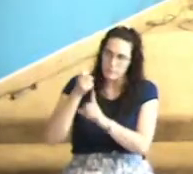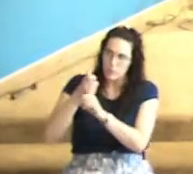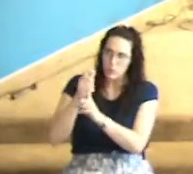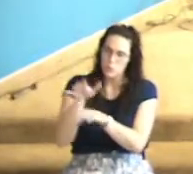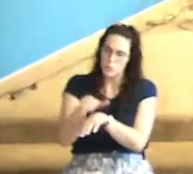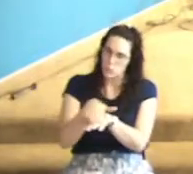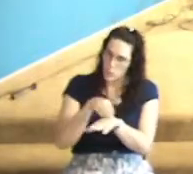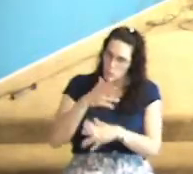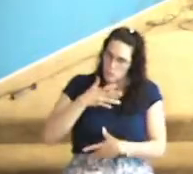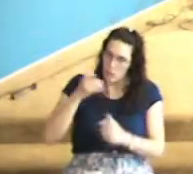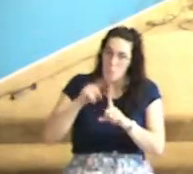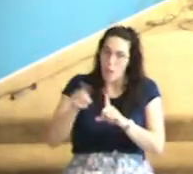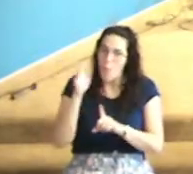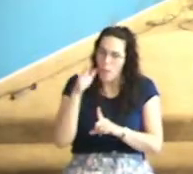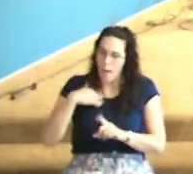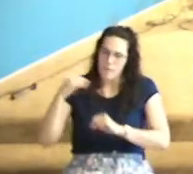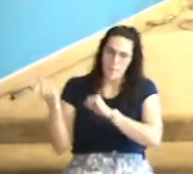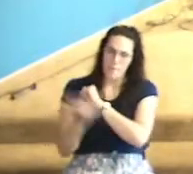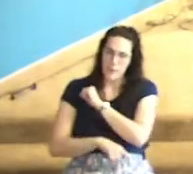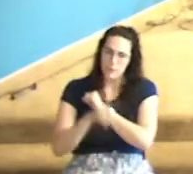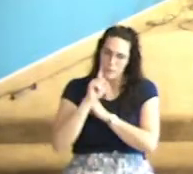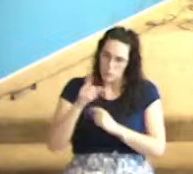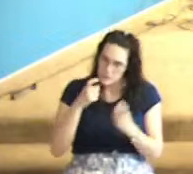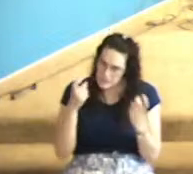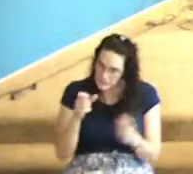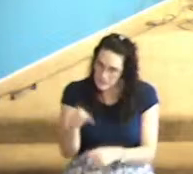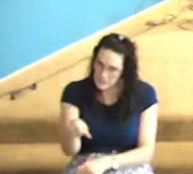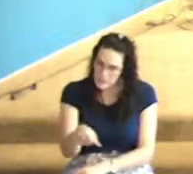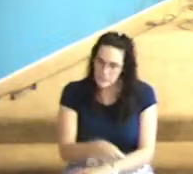and there is punishment for sin.